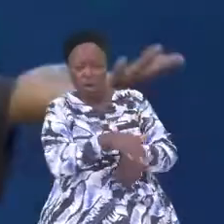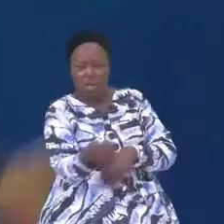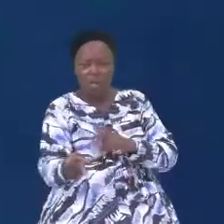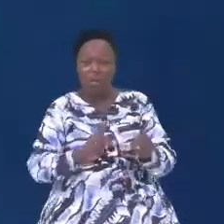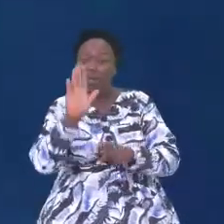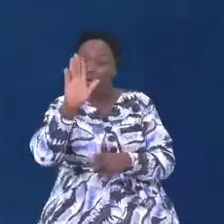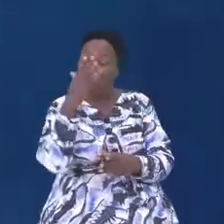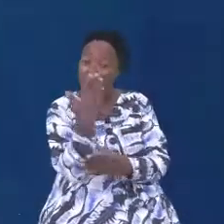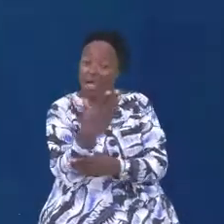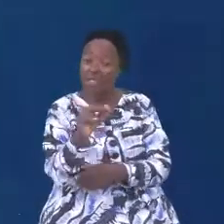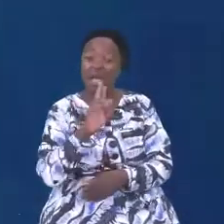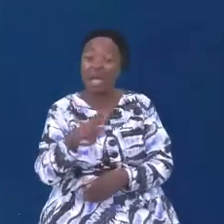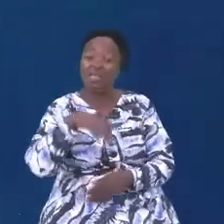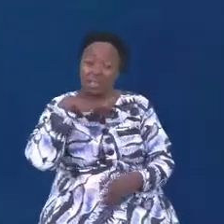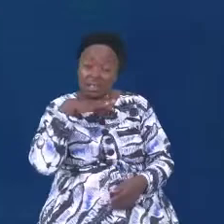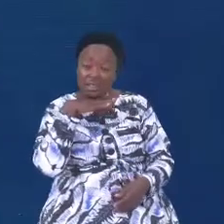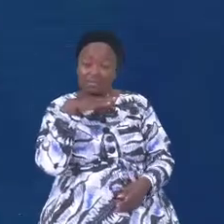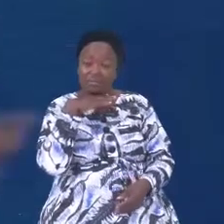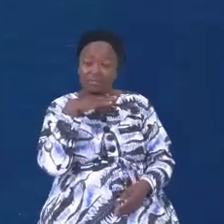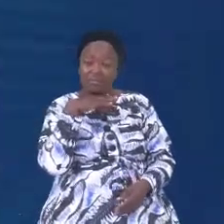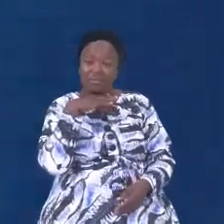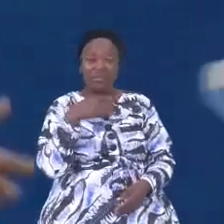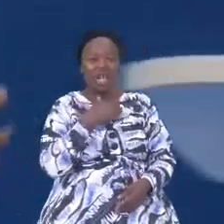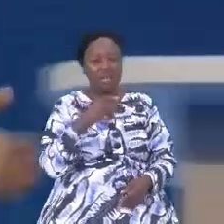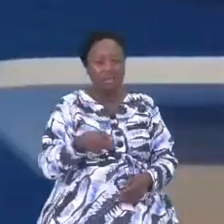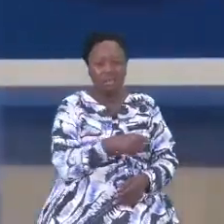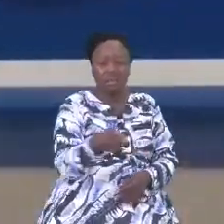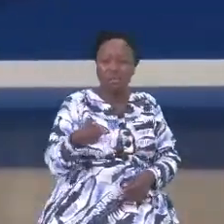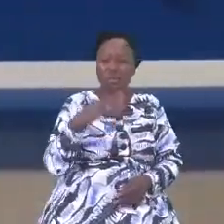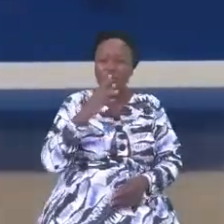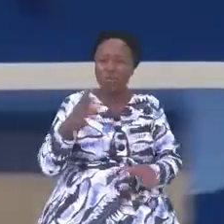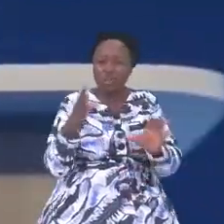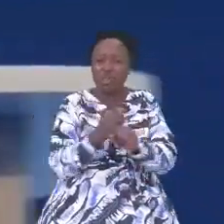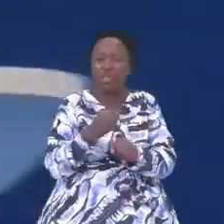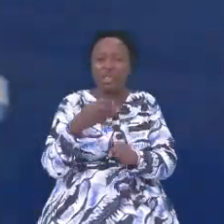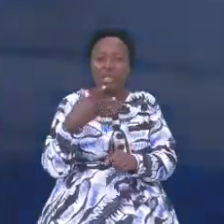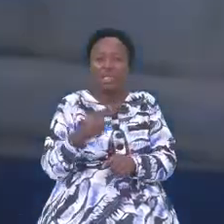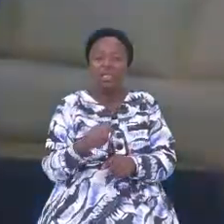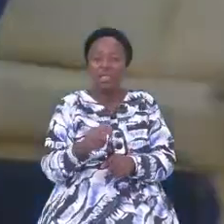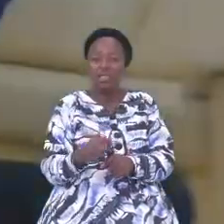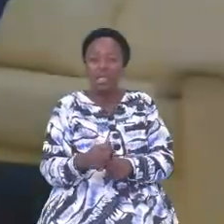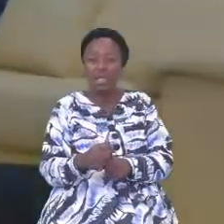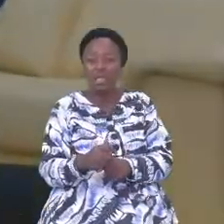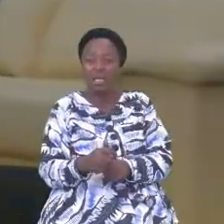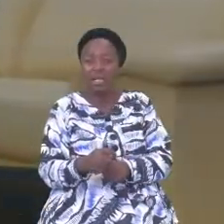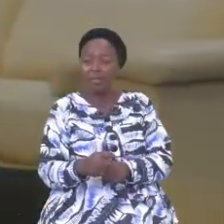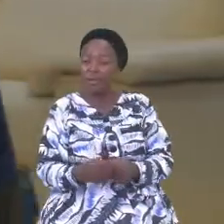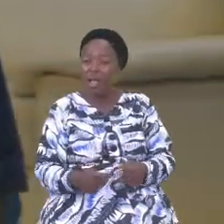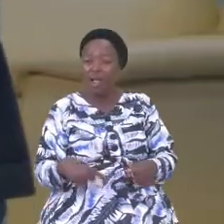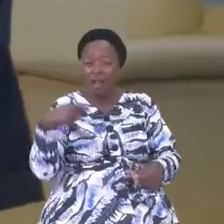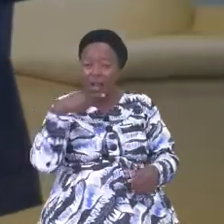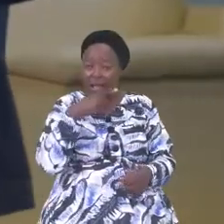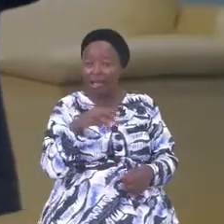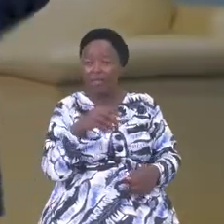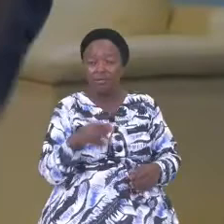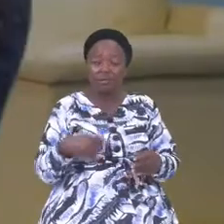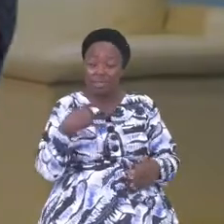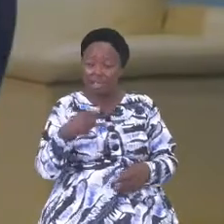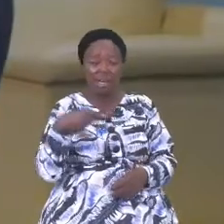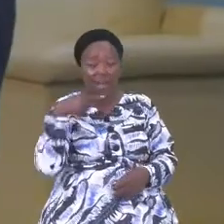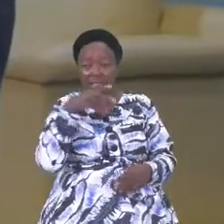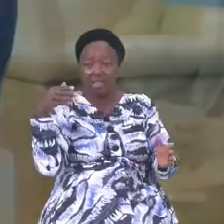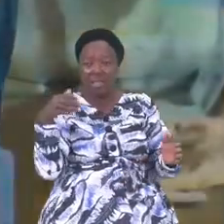your hands are defiled. And those who take the lives of other people, your hands